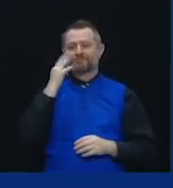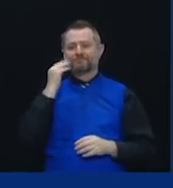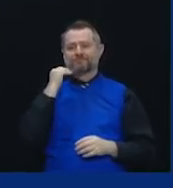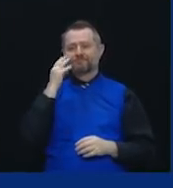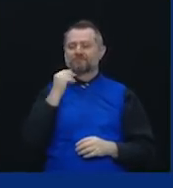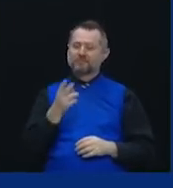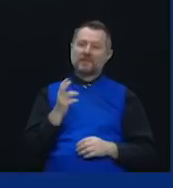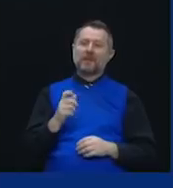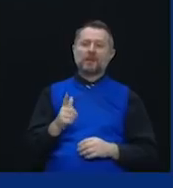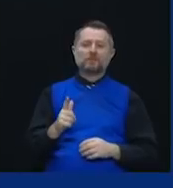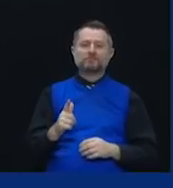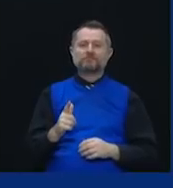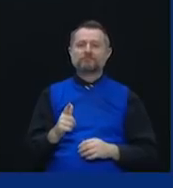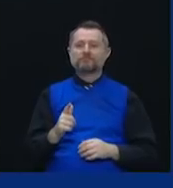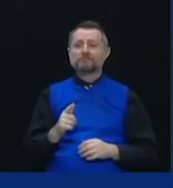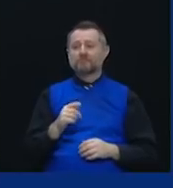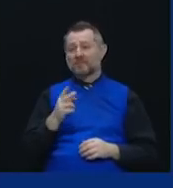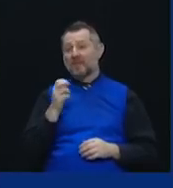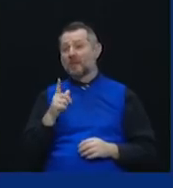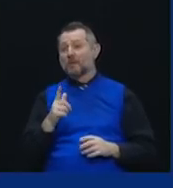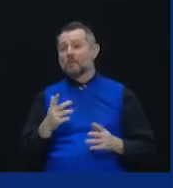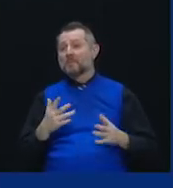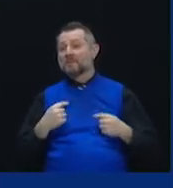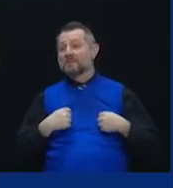been hell for me personally.